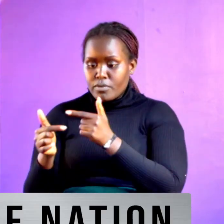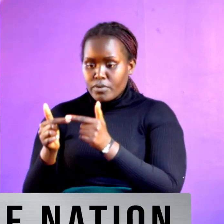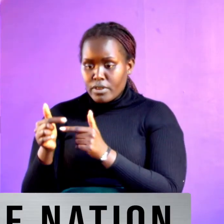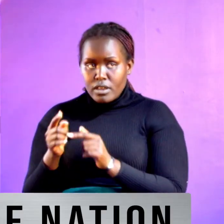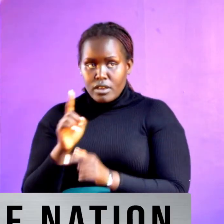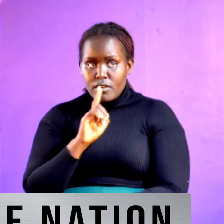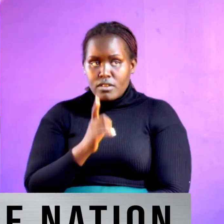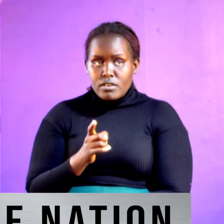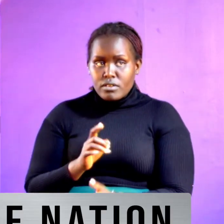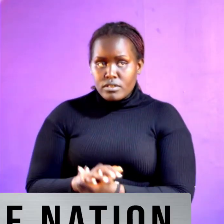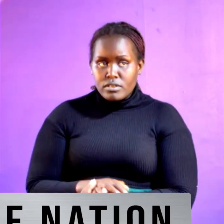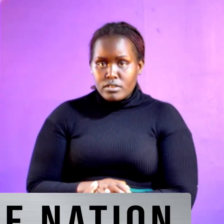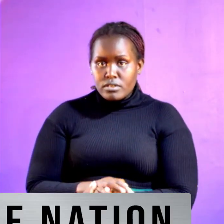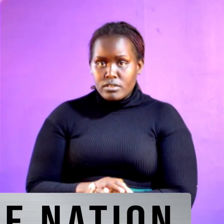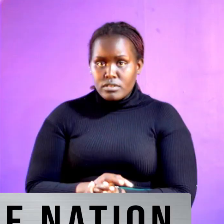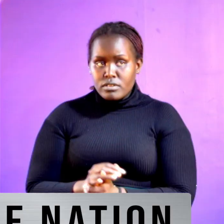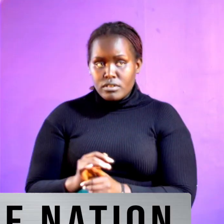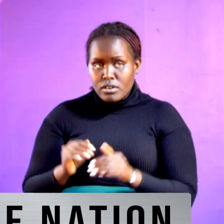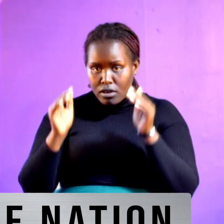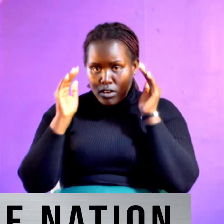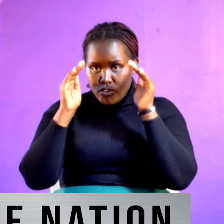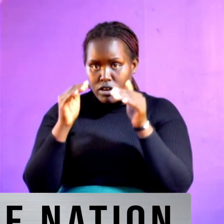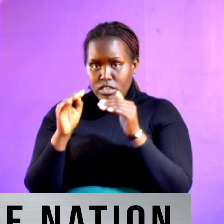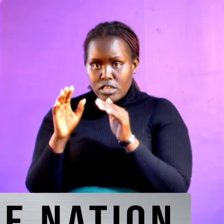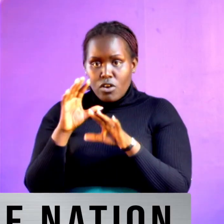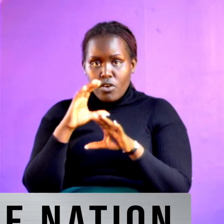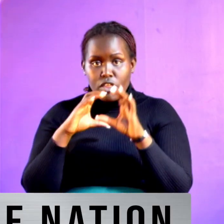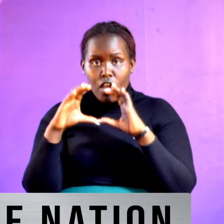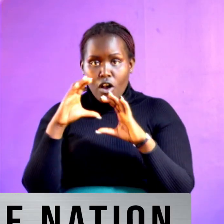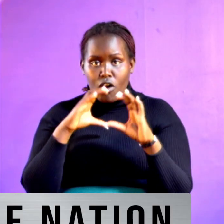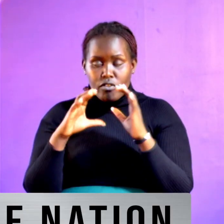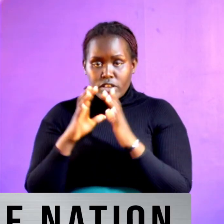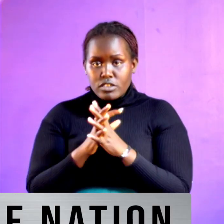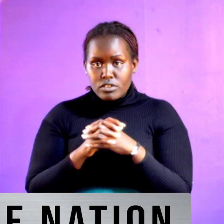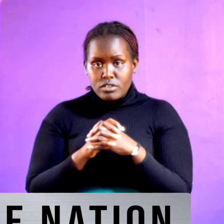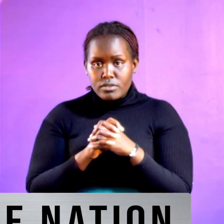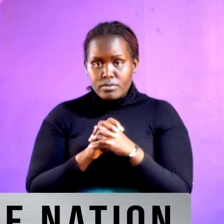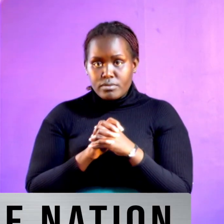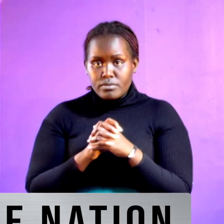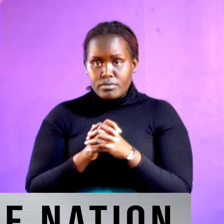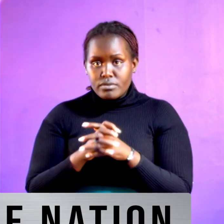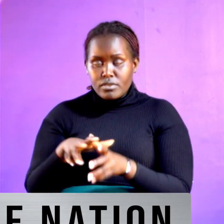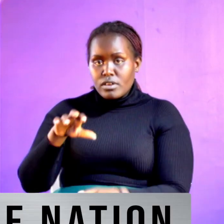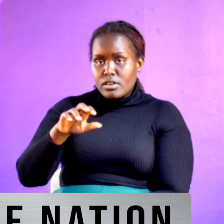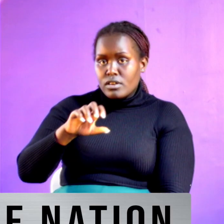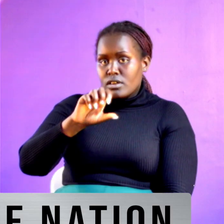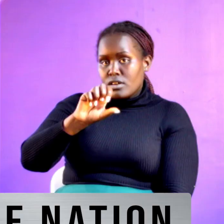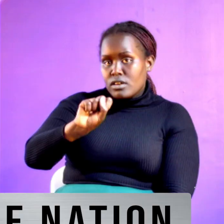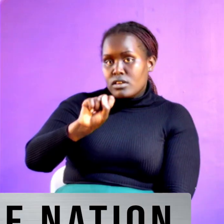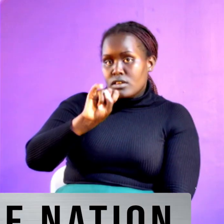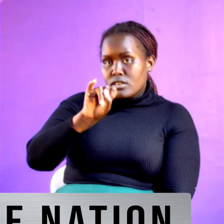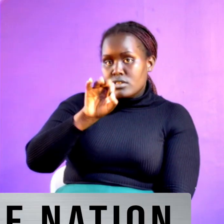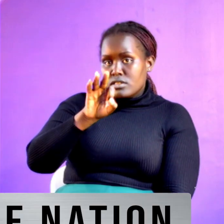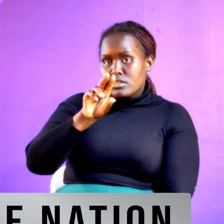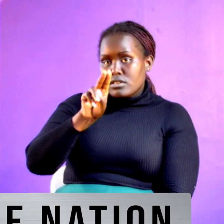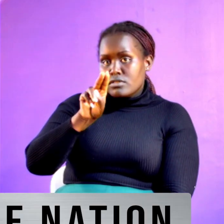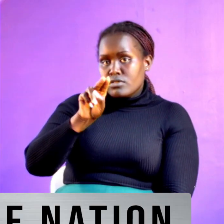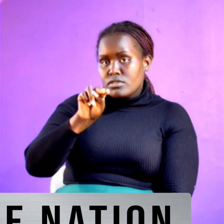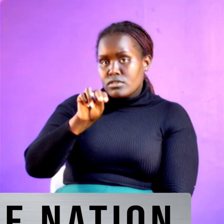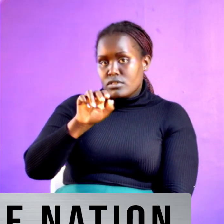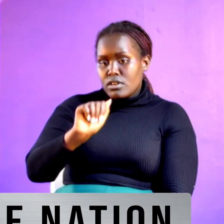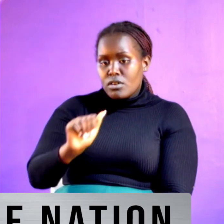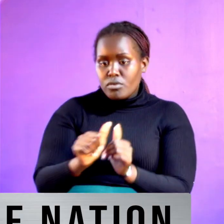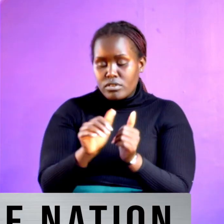government. Based on the conversations that Edwin Sifuna had on